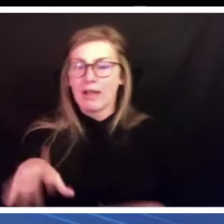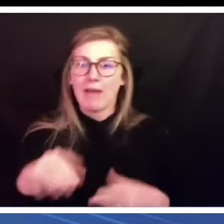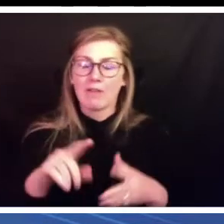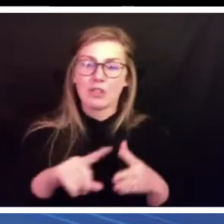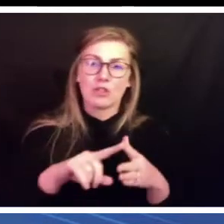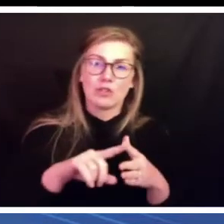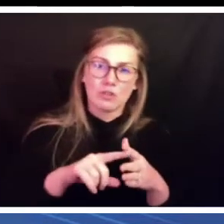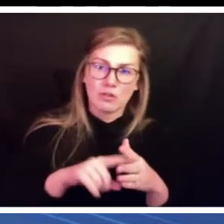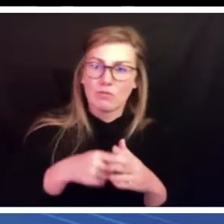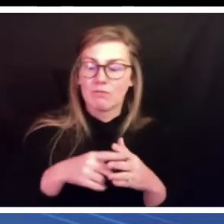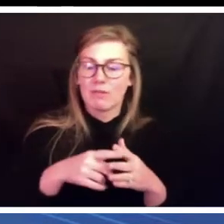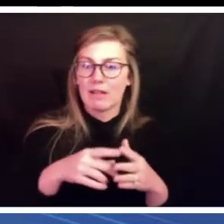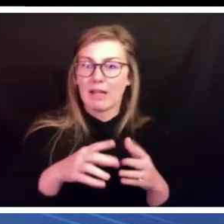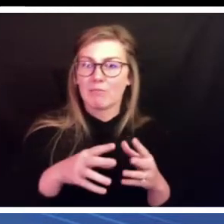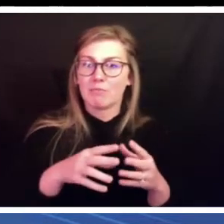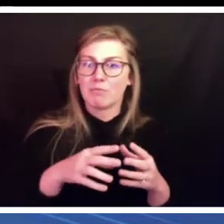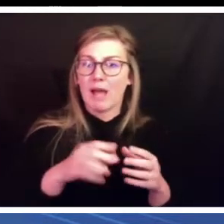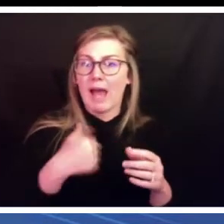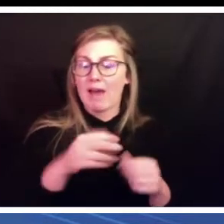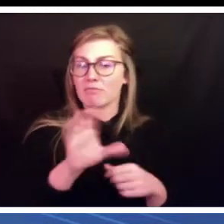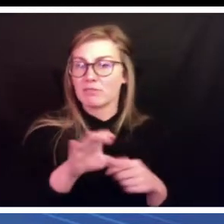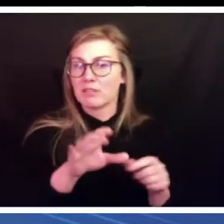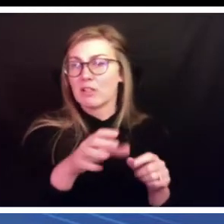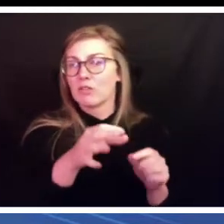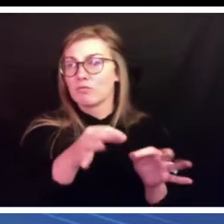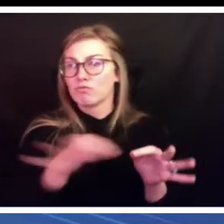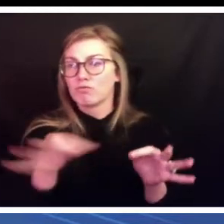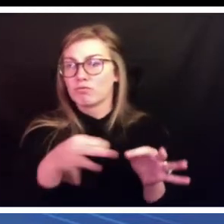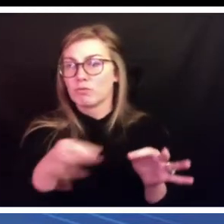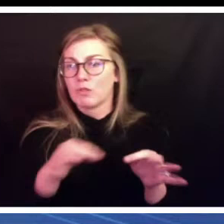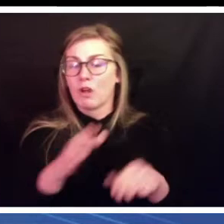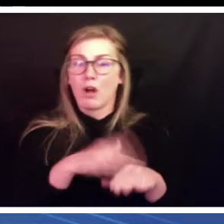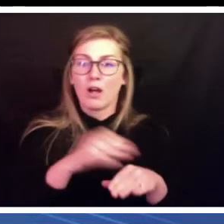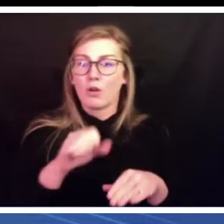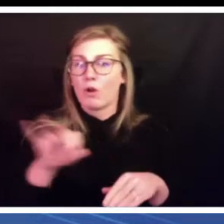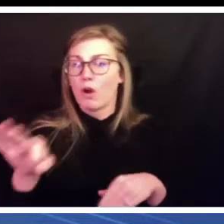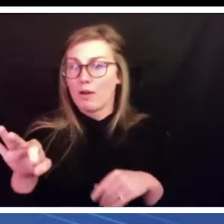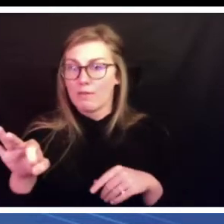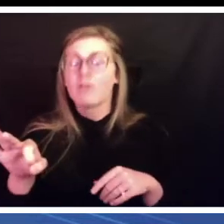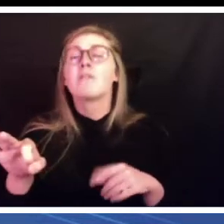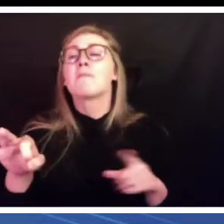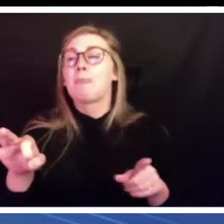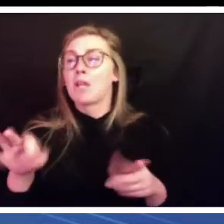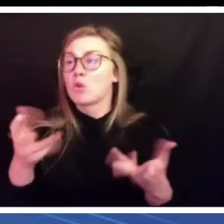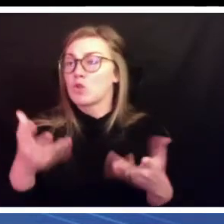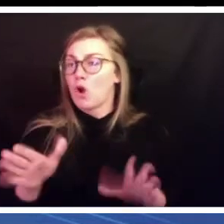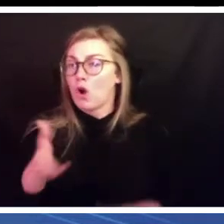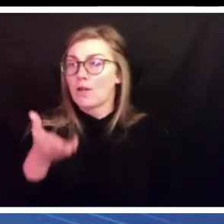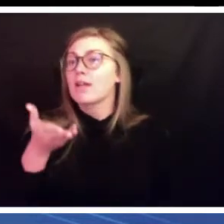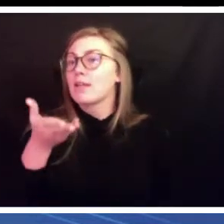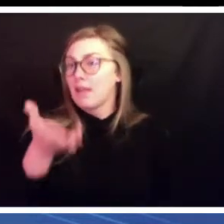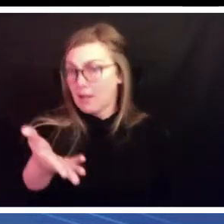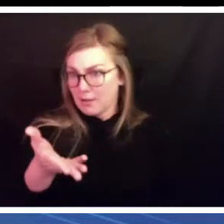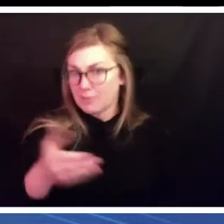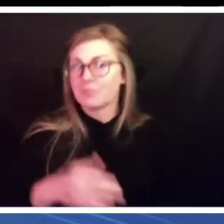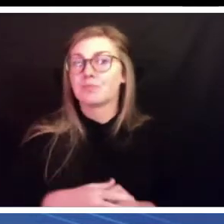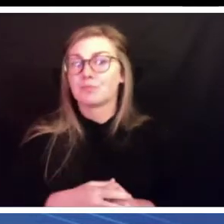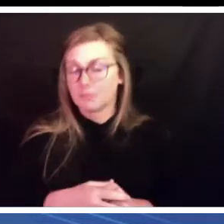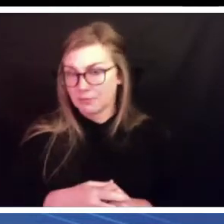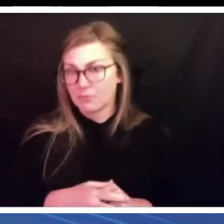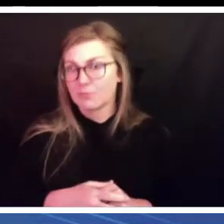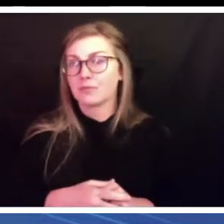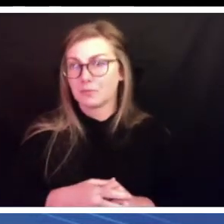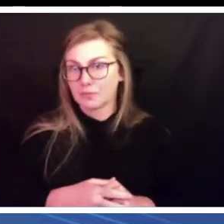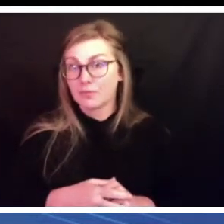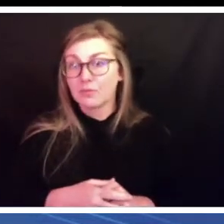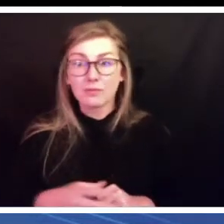So that's something you can easily toggle on and off for those that do have audio described versions of content or are inclined to make that. I think